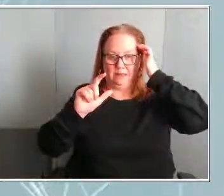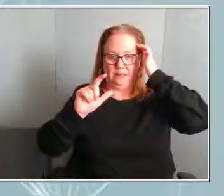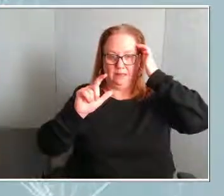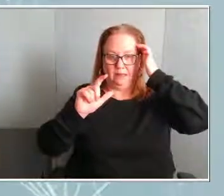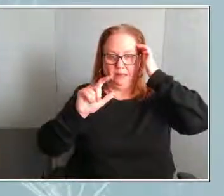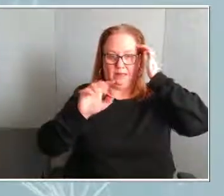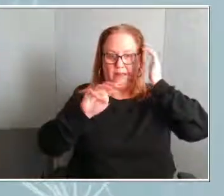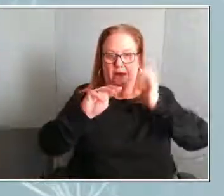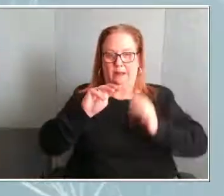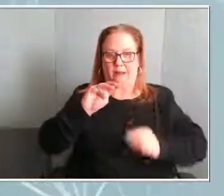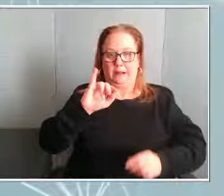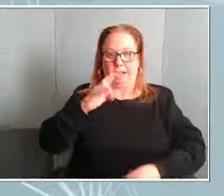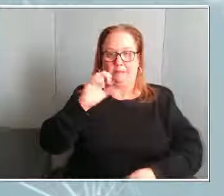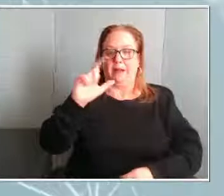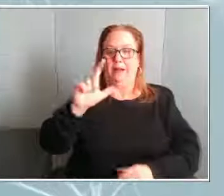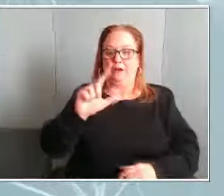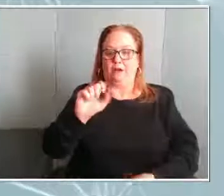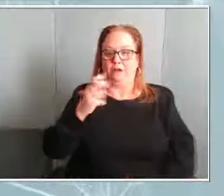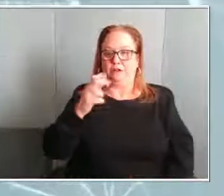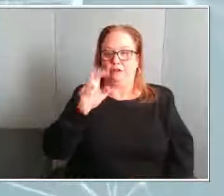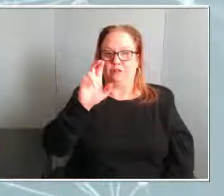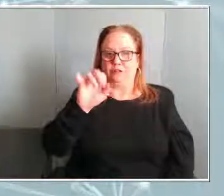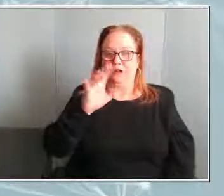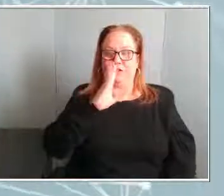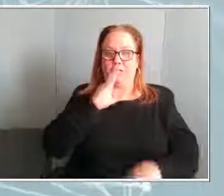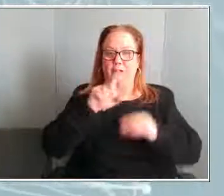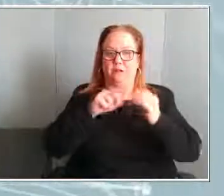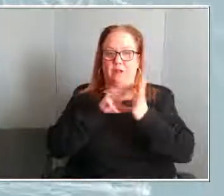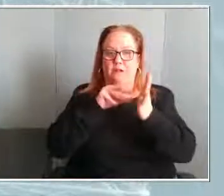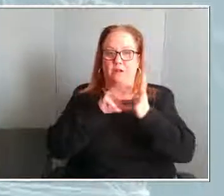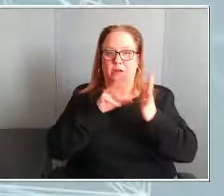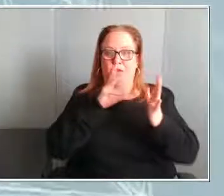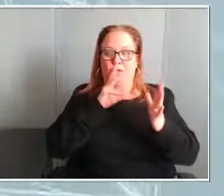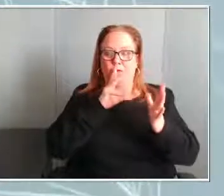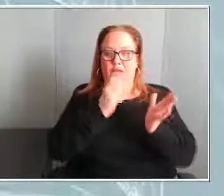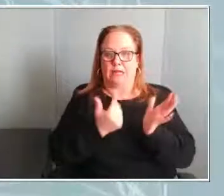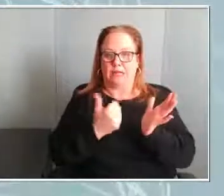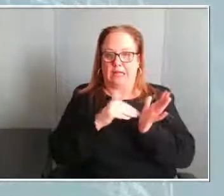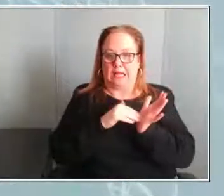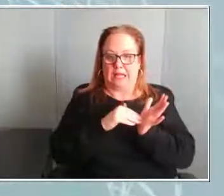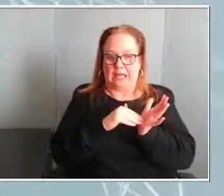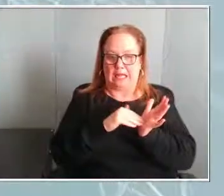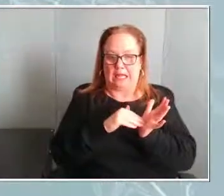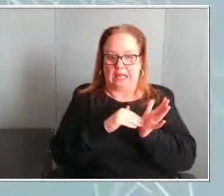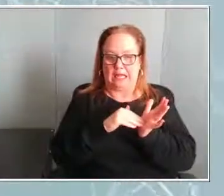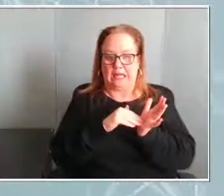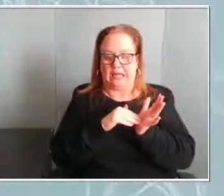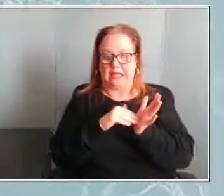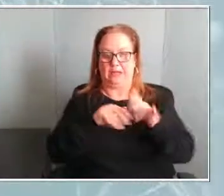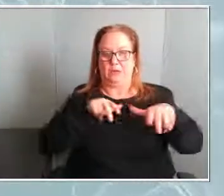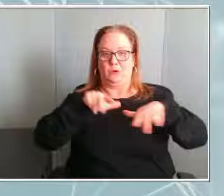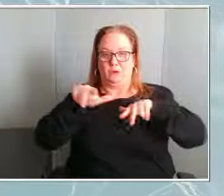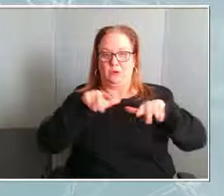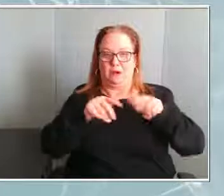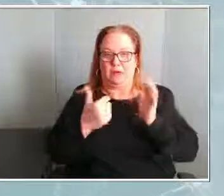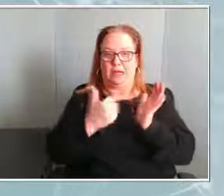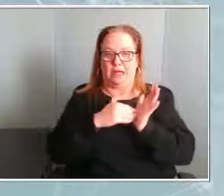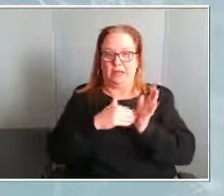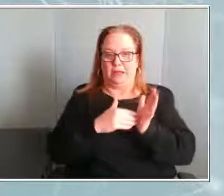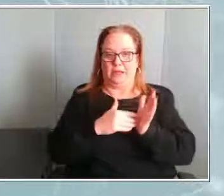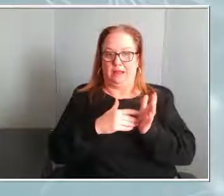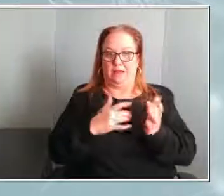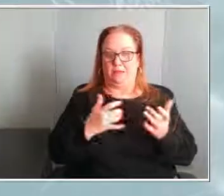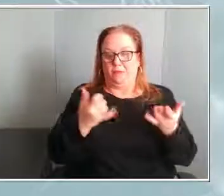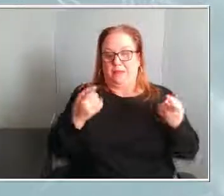Sherry, talk a little bit about learning to walk again. What was it like at first, and where are you now?